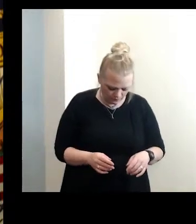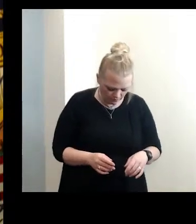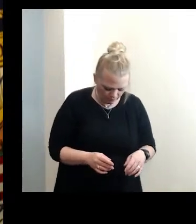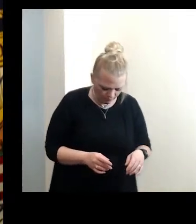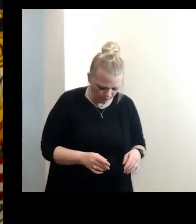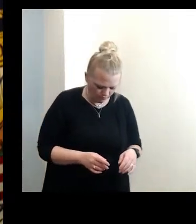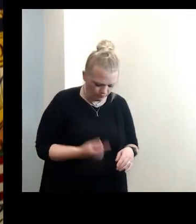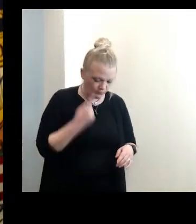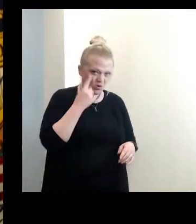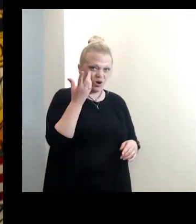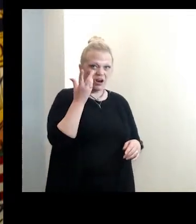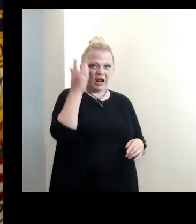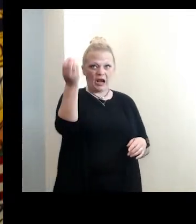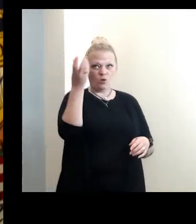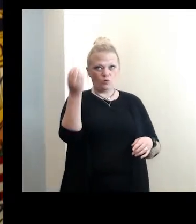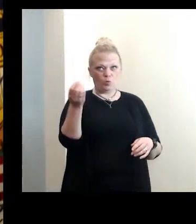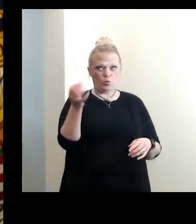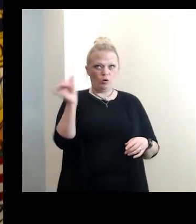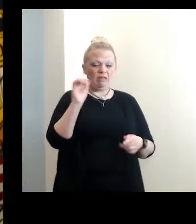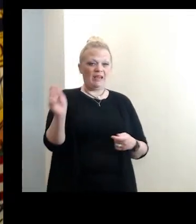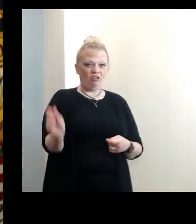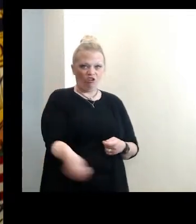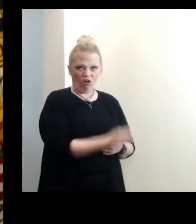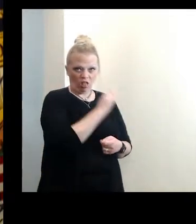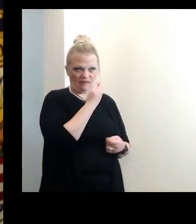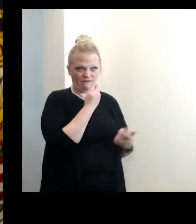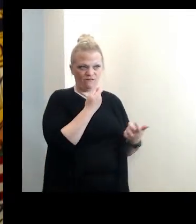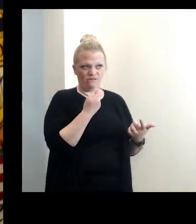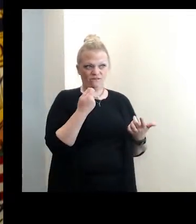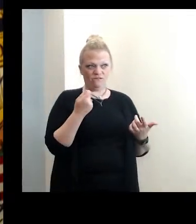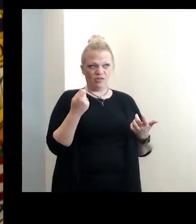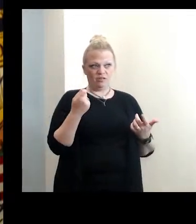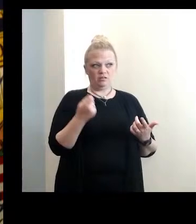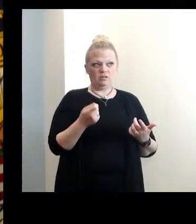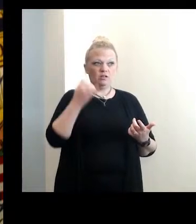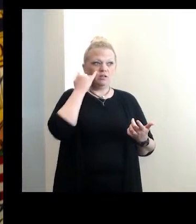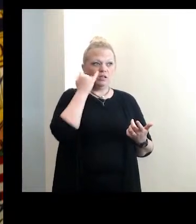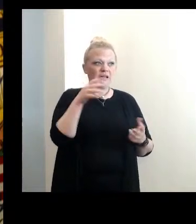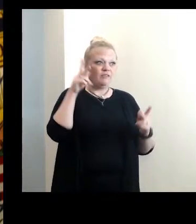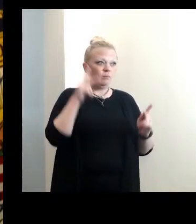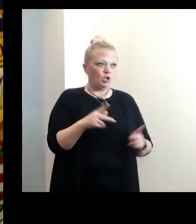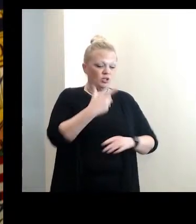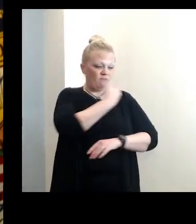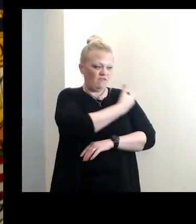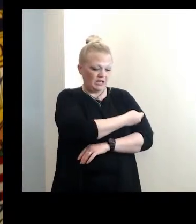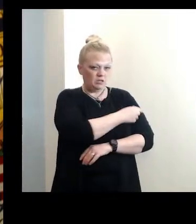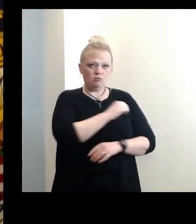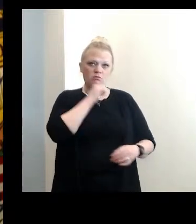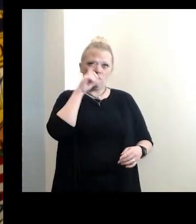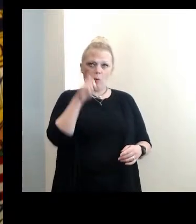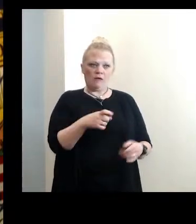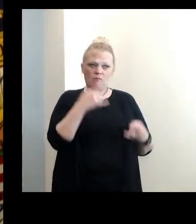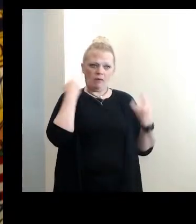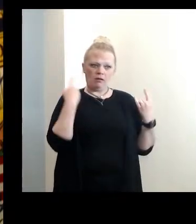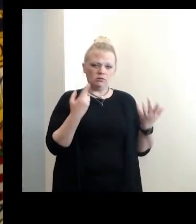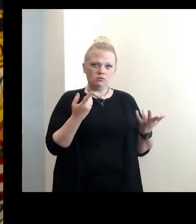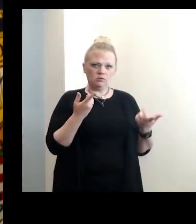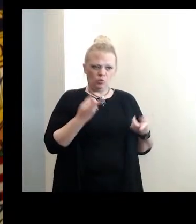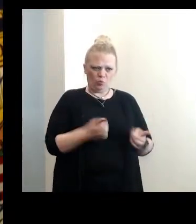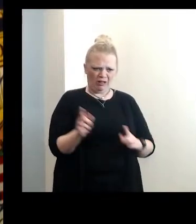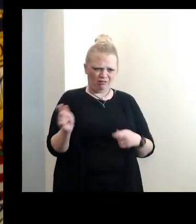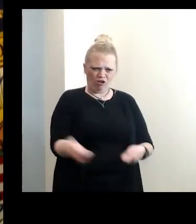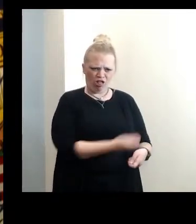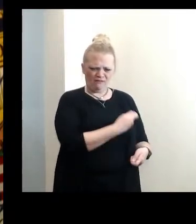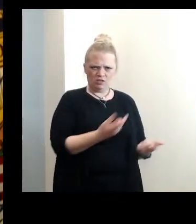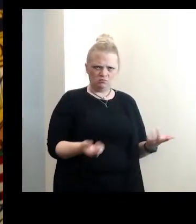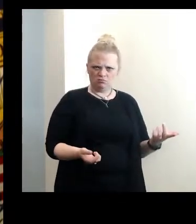to especially outdoor, like golf outside, if a person's vaccinated, then they should not have to wear a mask while golfing at